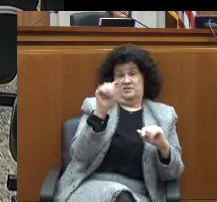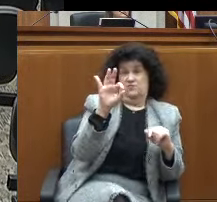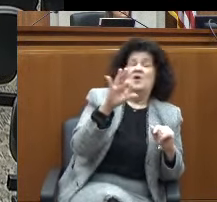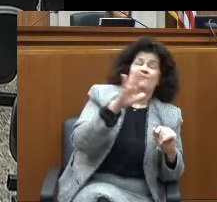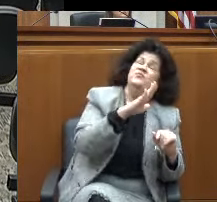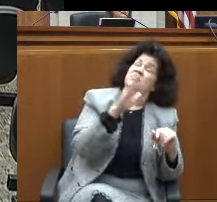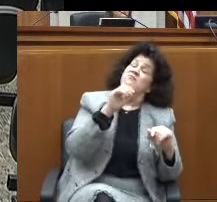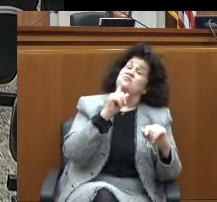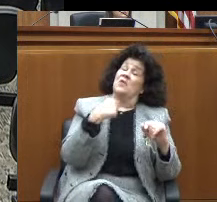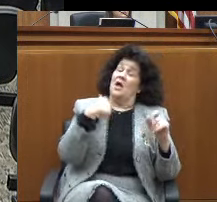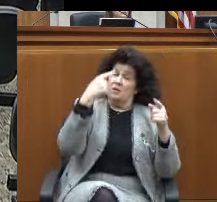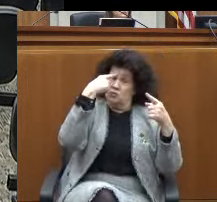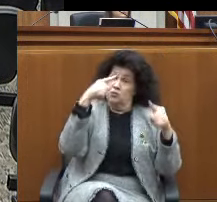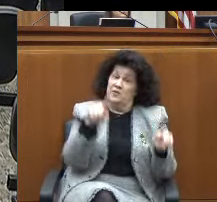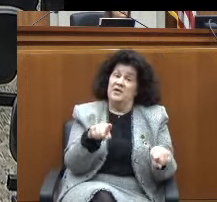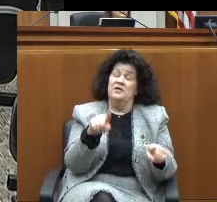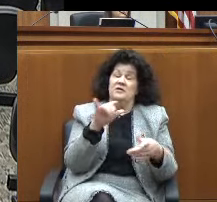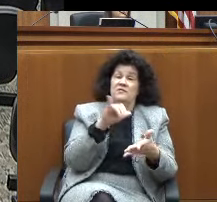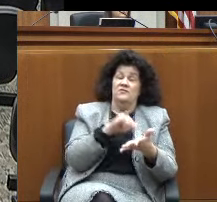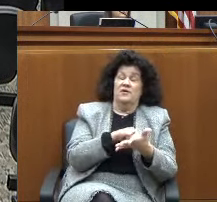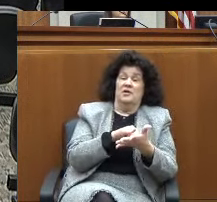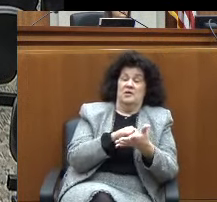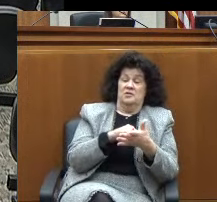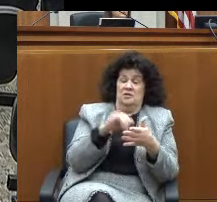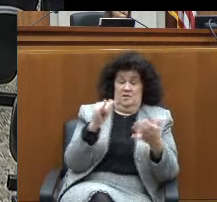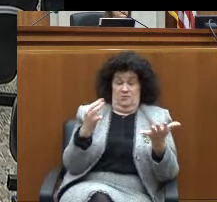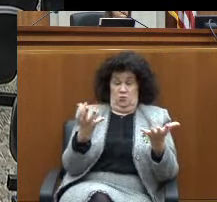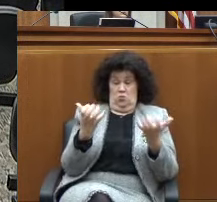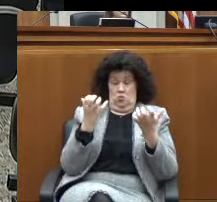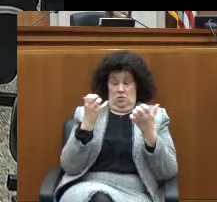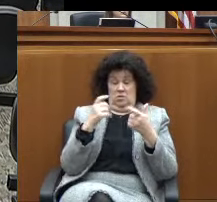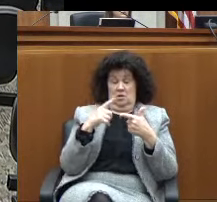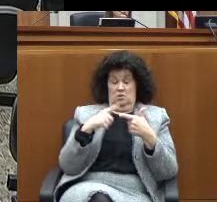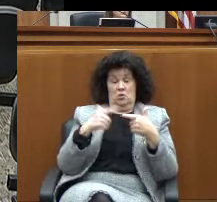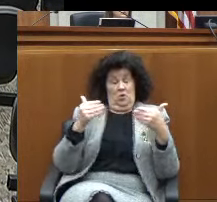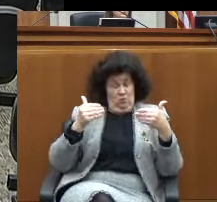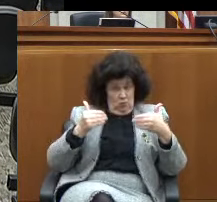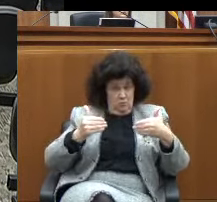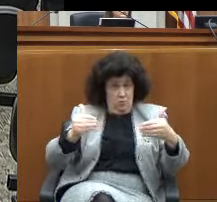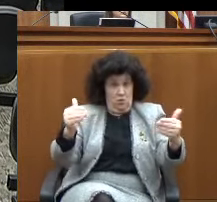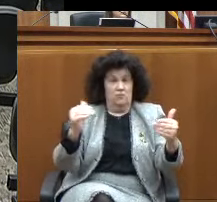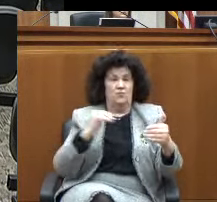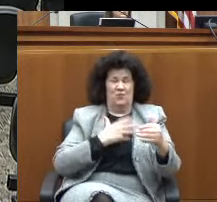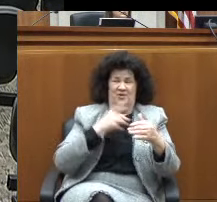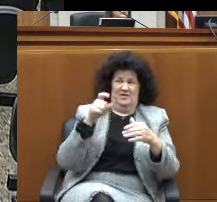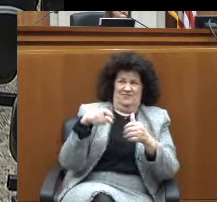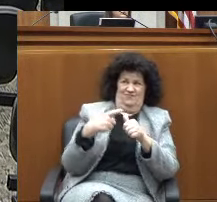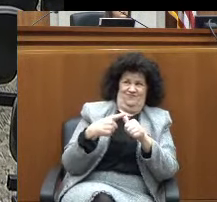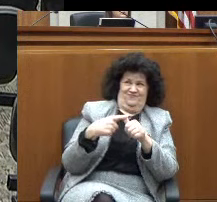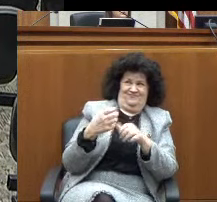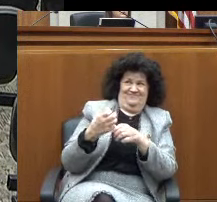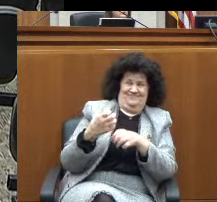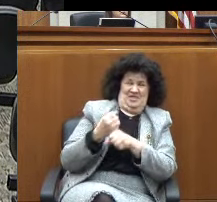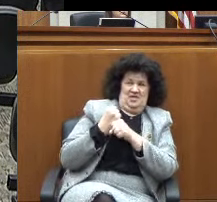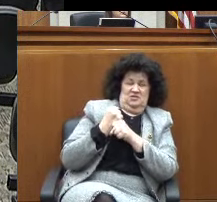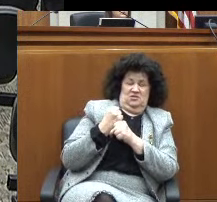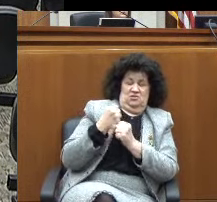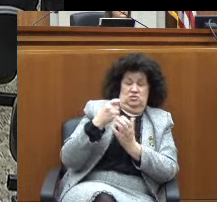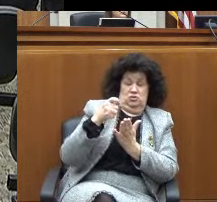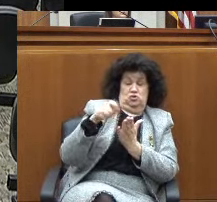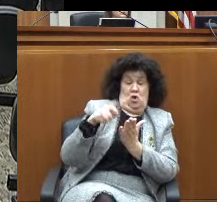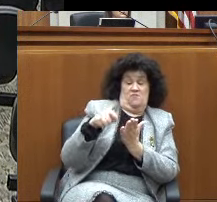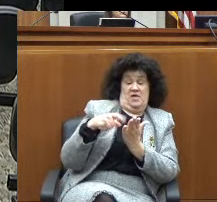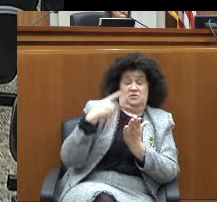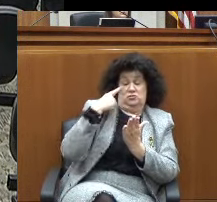I agree, felt that in order to move that recommendation forward, we needed to get the results of that survey first. And so now that we're going to